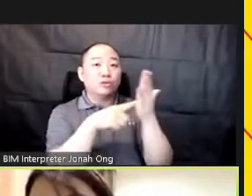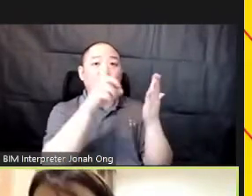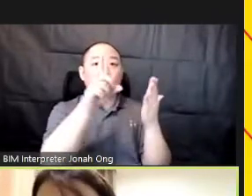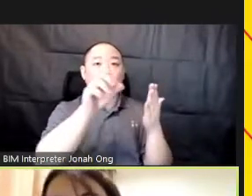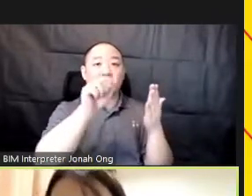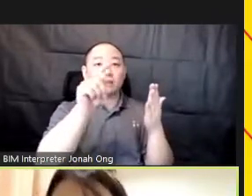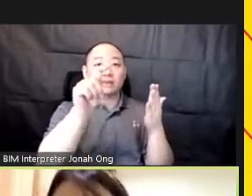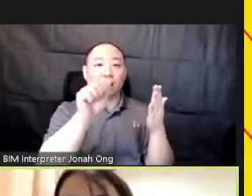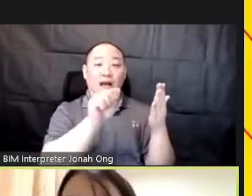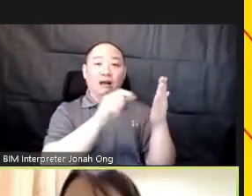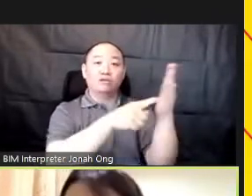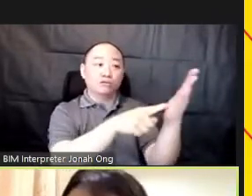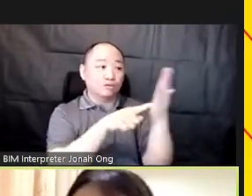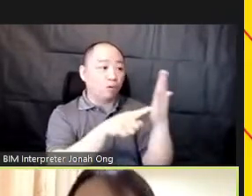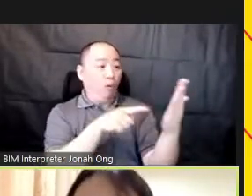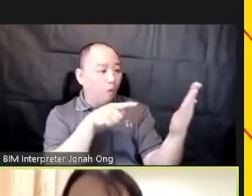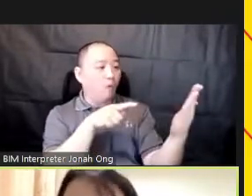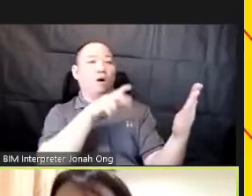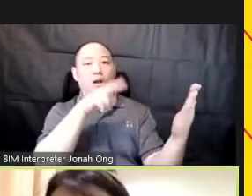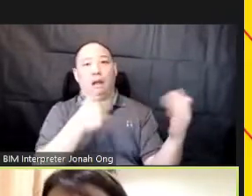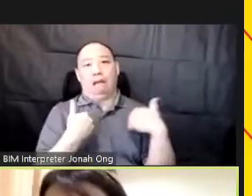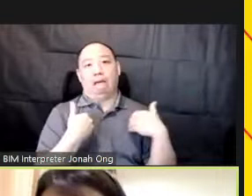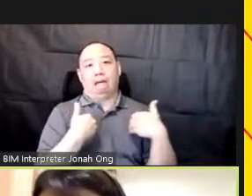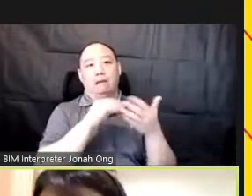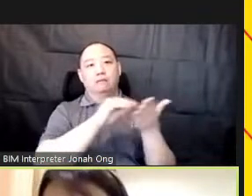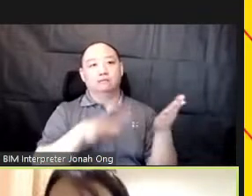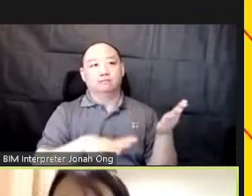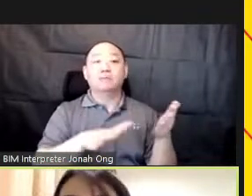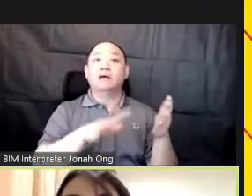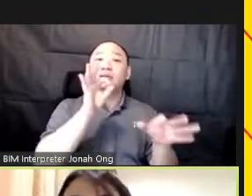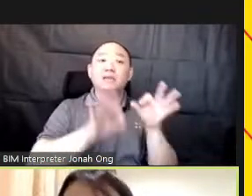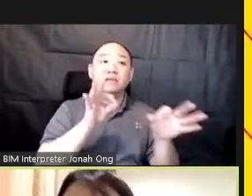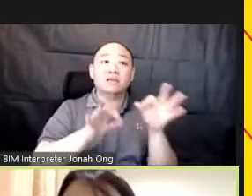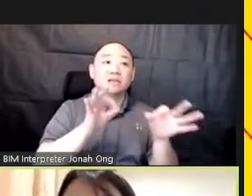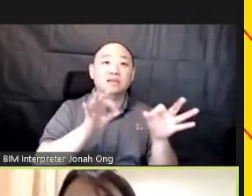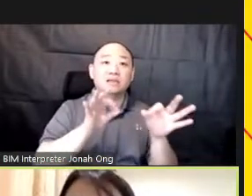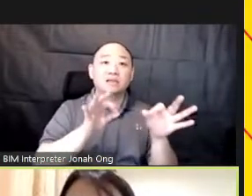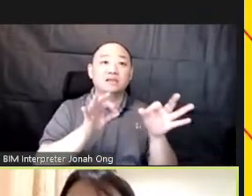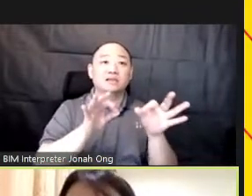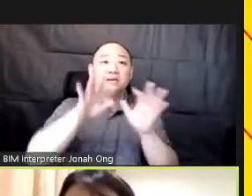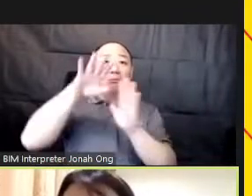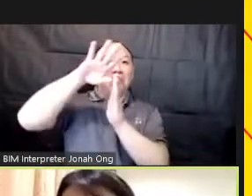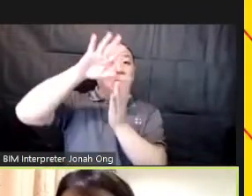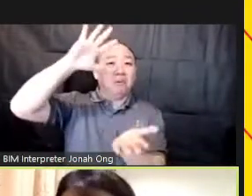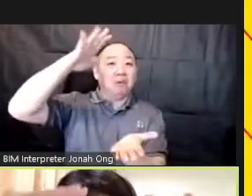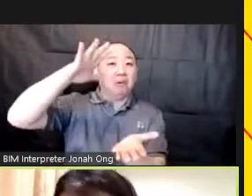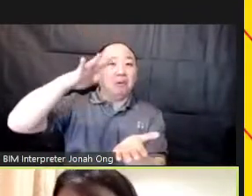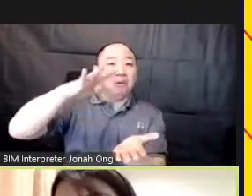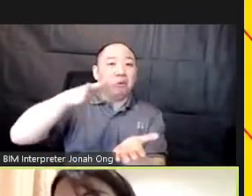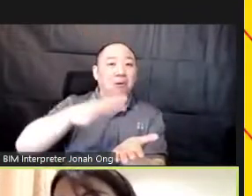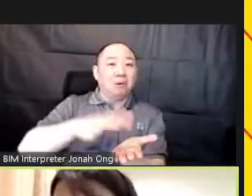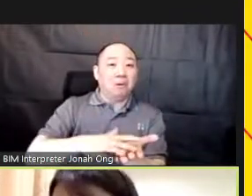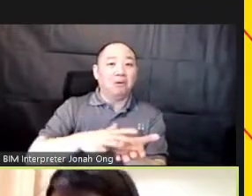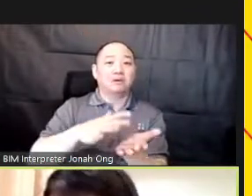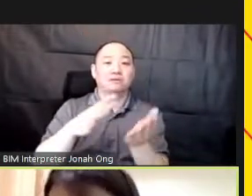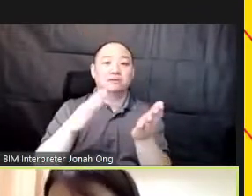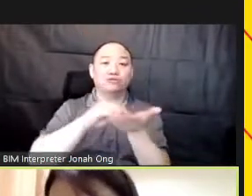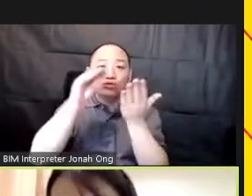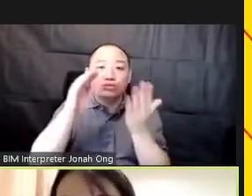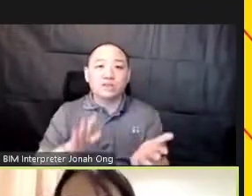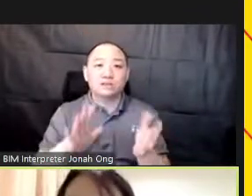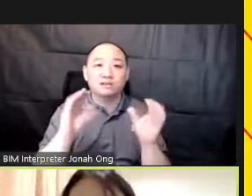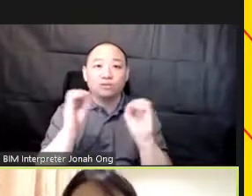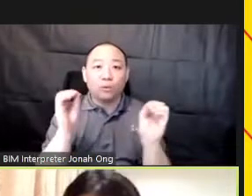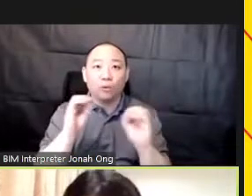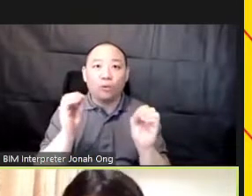this. And our students will continue to be left behind. And it's the same at each level. They have a lot of